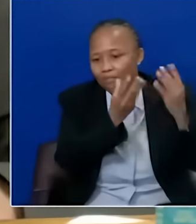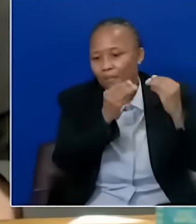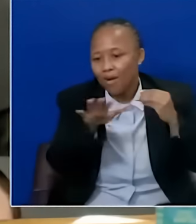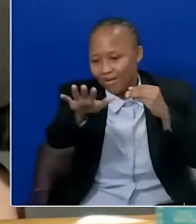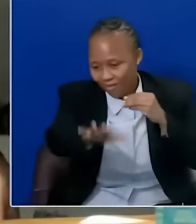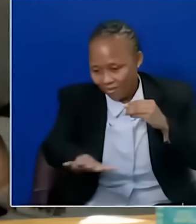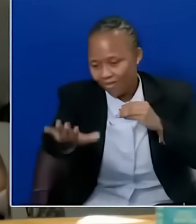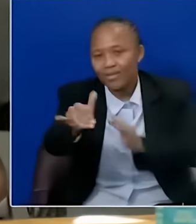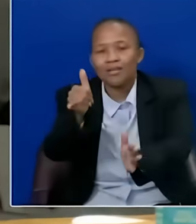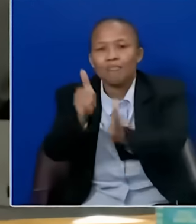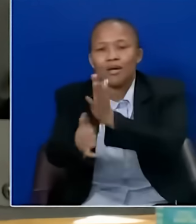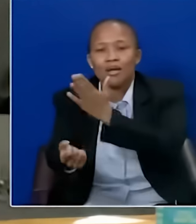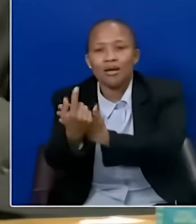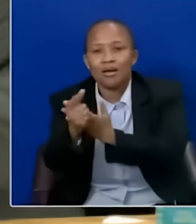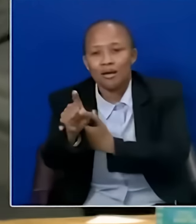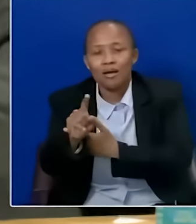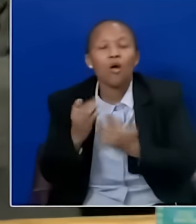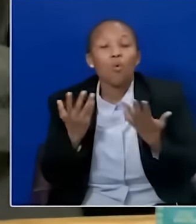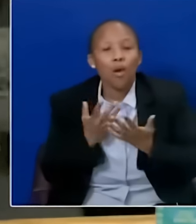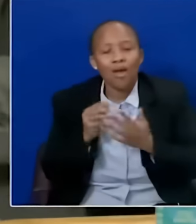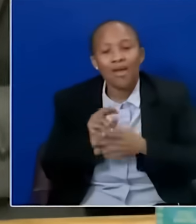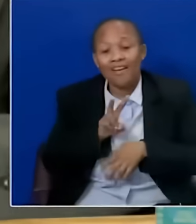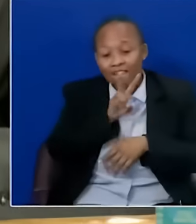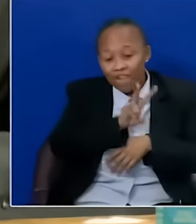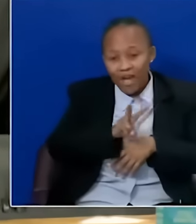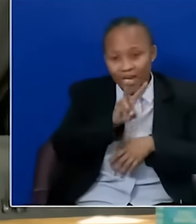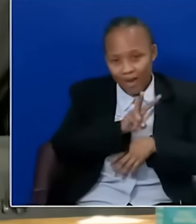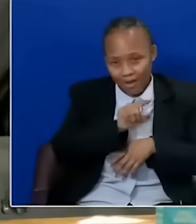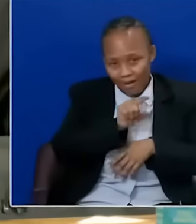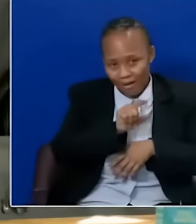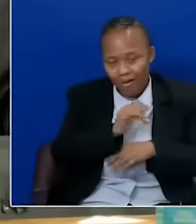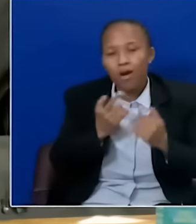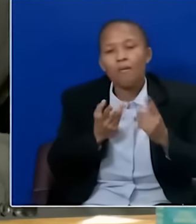They're in the Vereniging file, and it's paragraph 3.3.